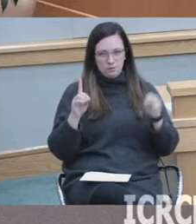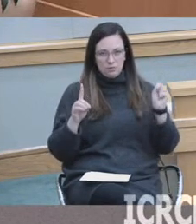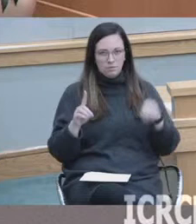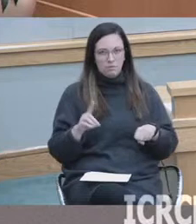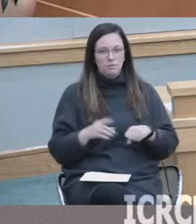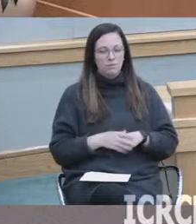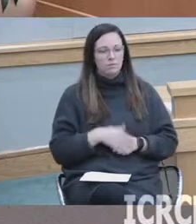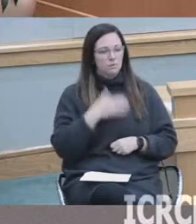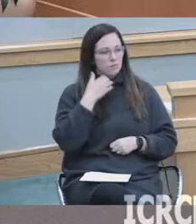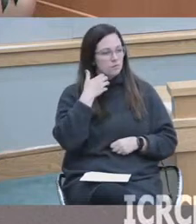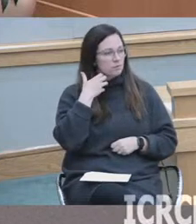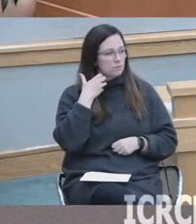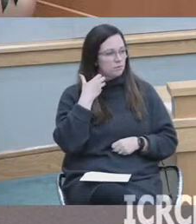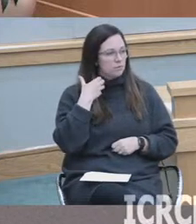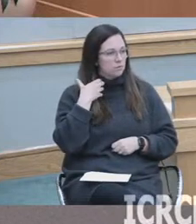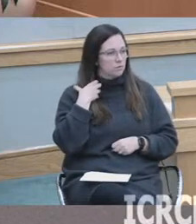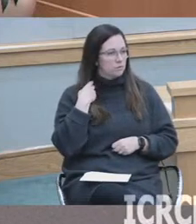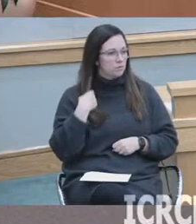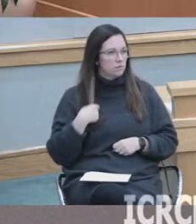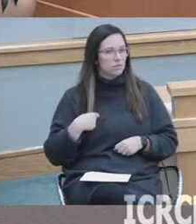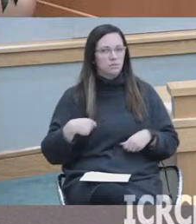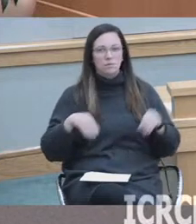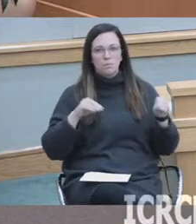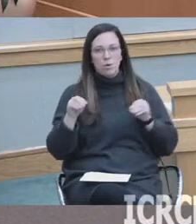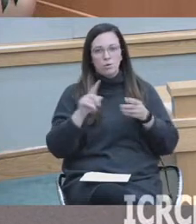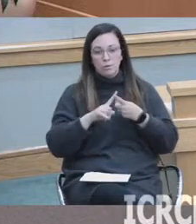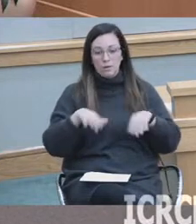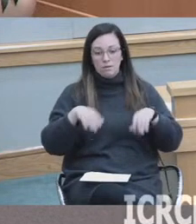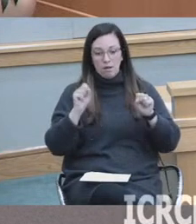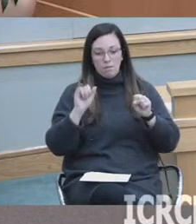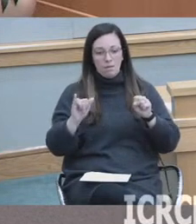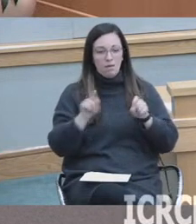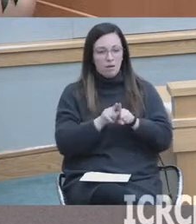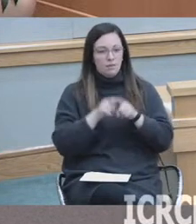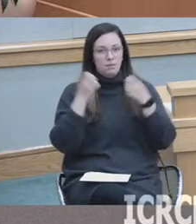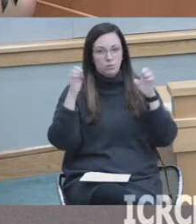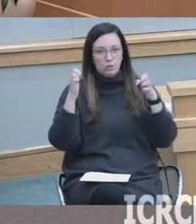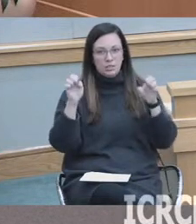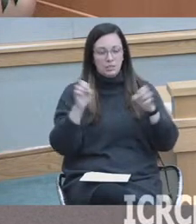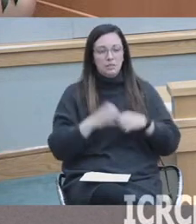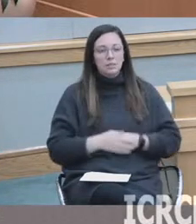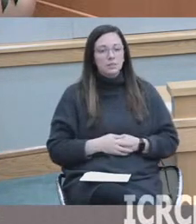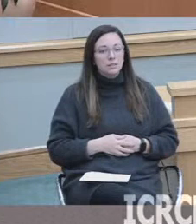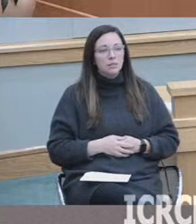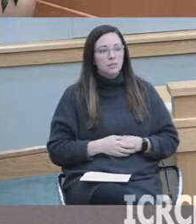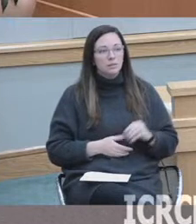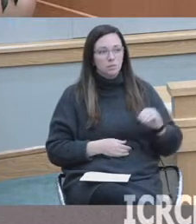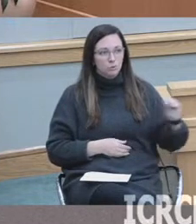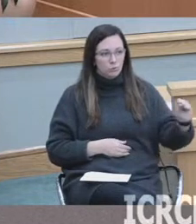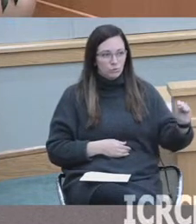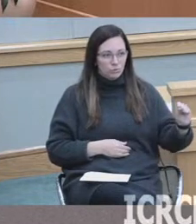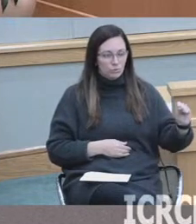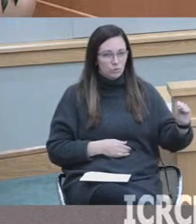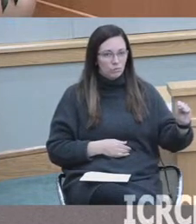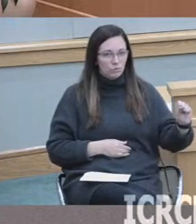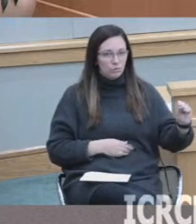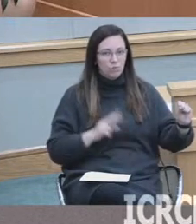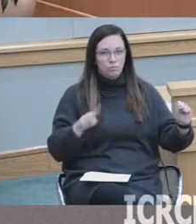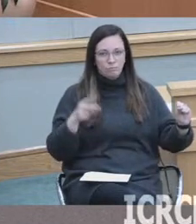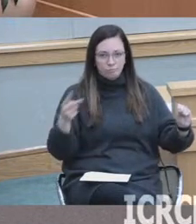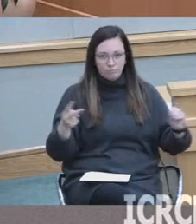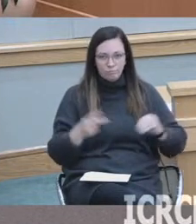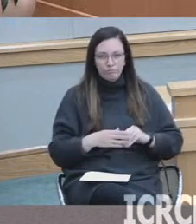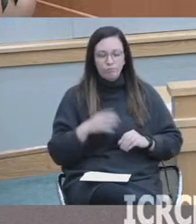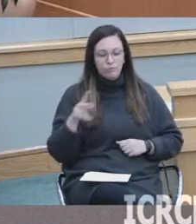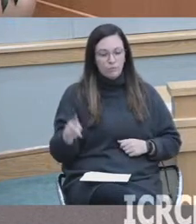Yes. Now a motion to adopt the ordinance as an emergency. So moved. Second.